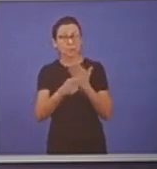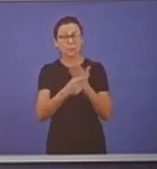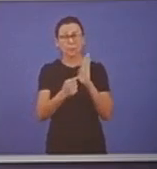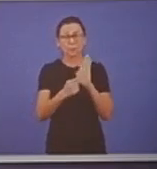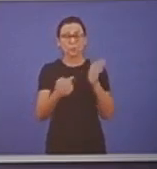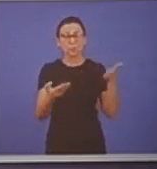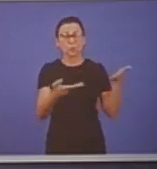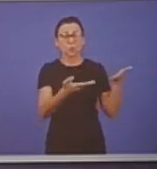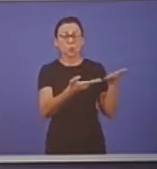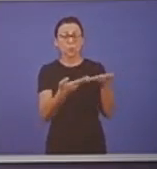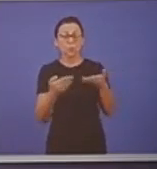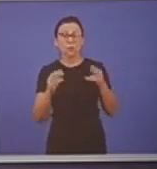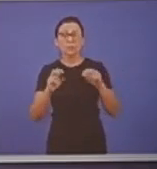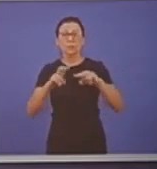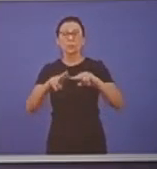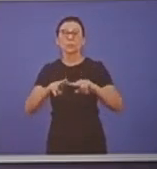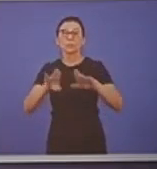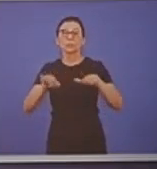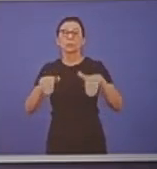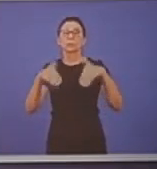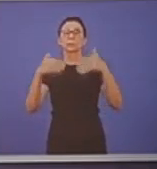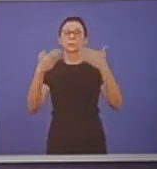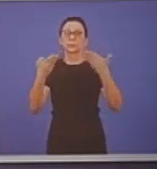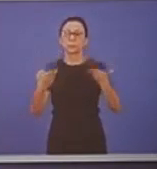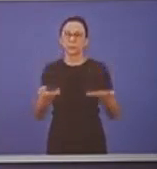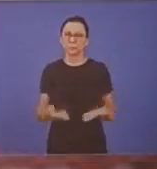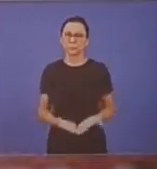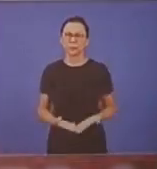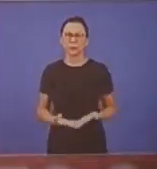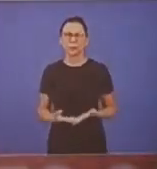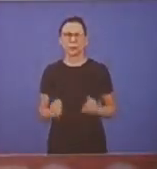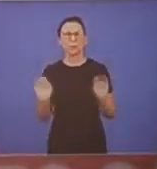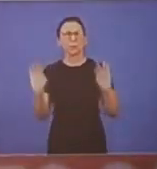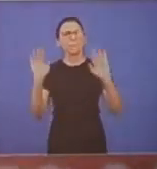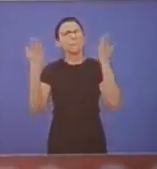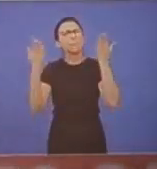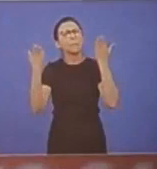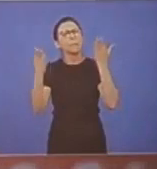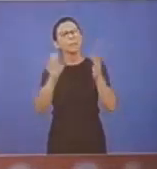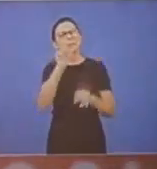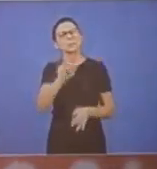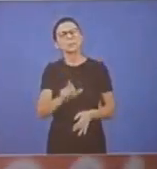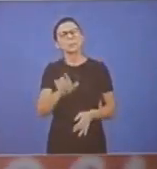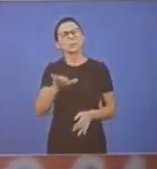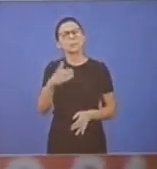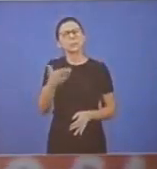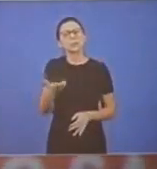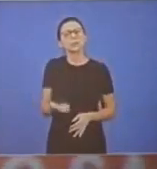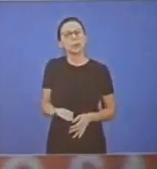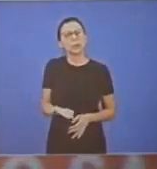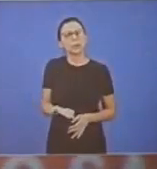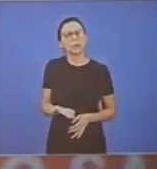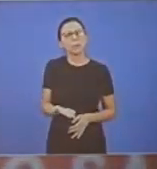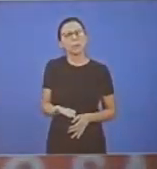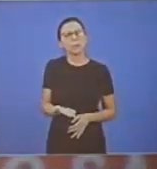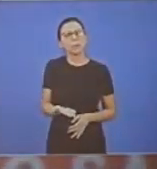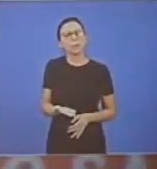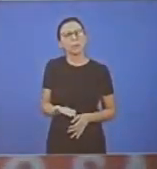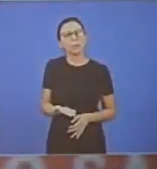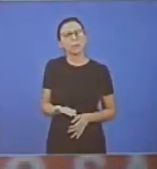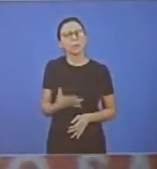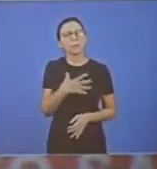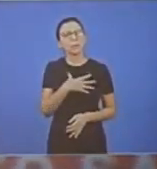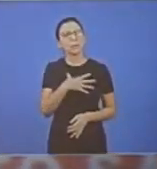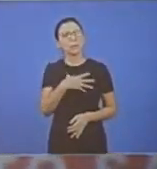the motive? It was a feast of what? A wedding of his son. It was not only